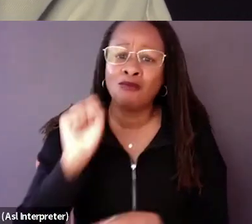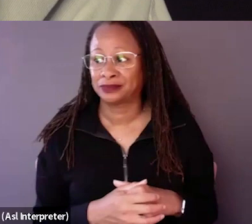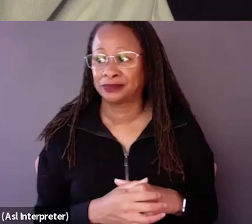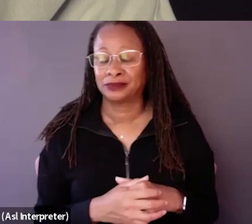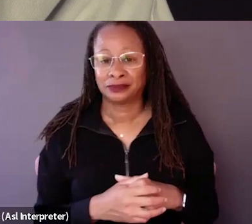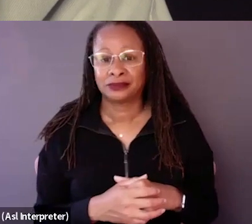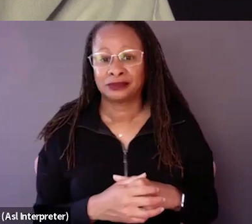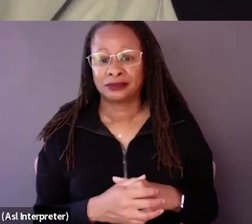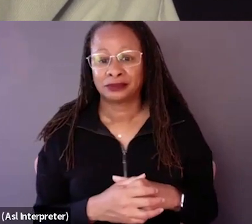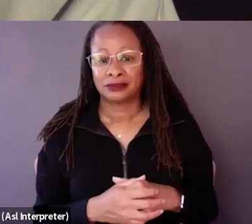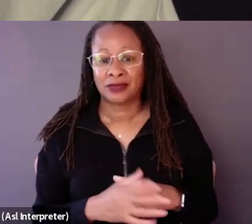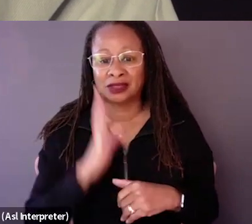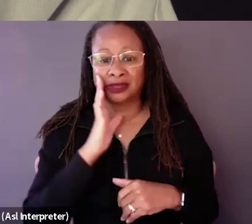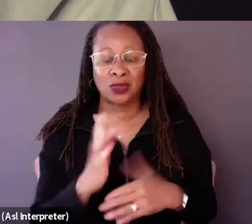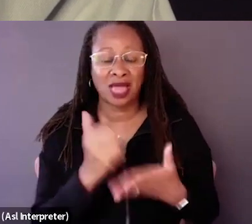this guy.